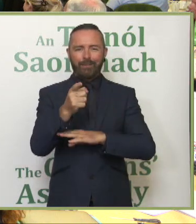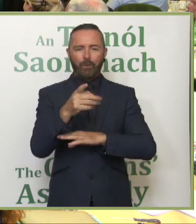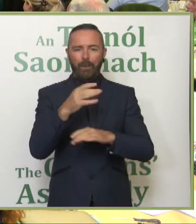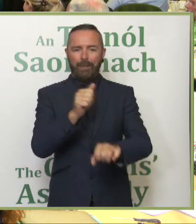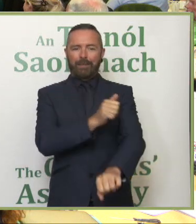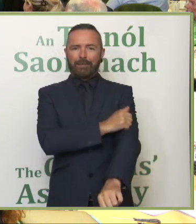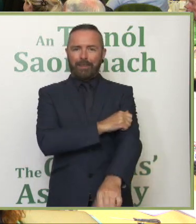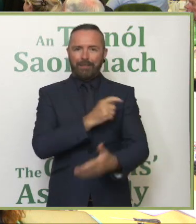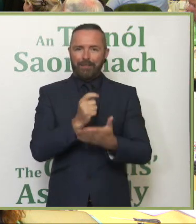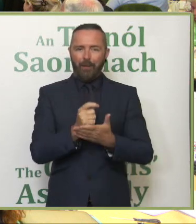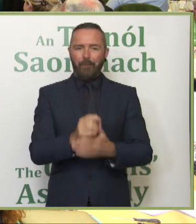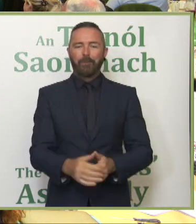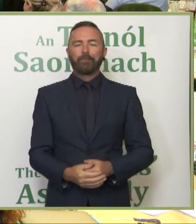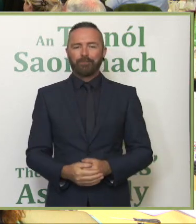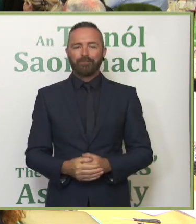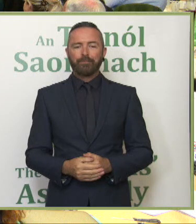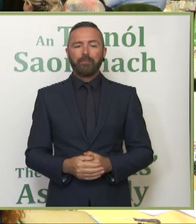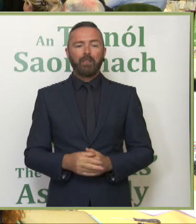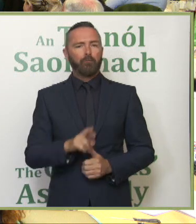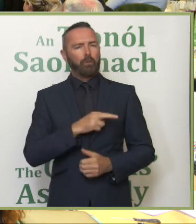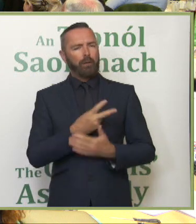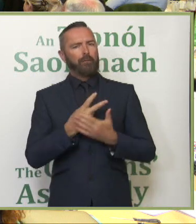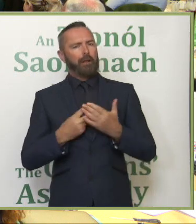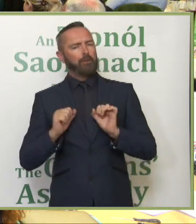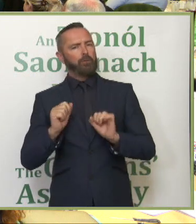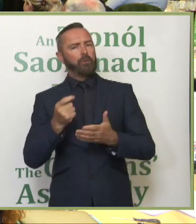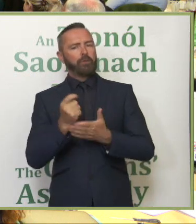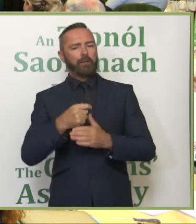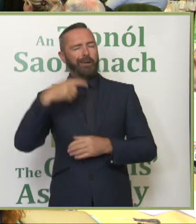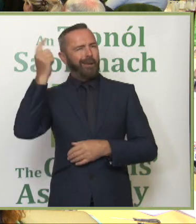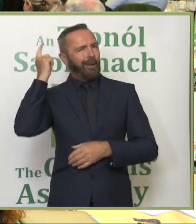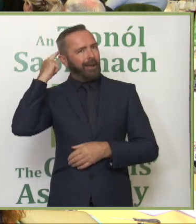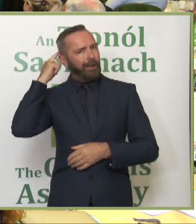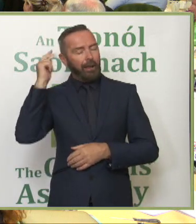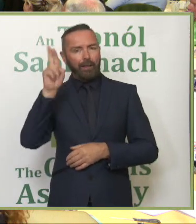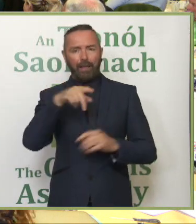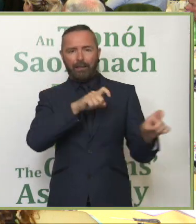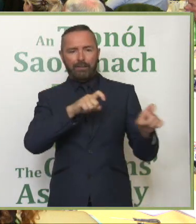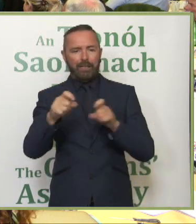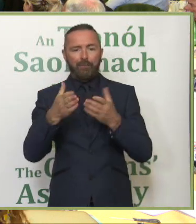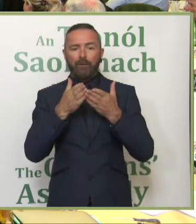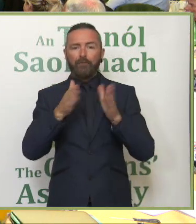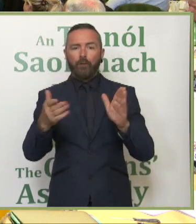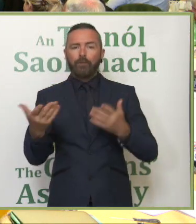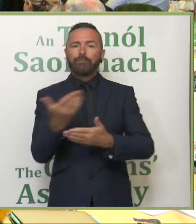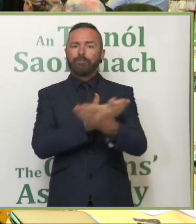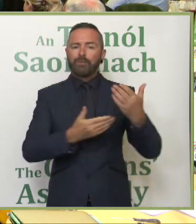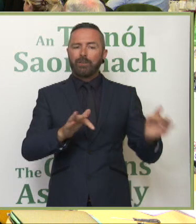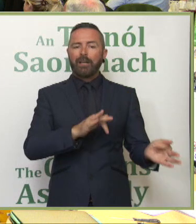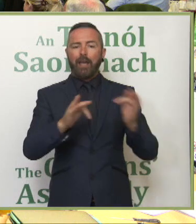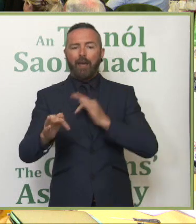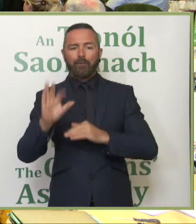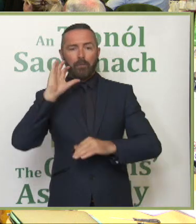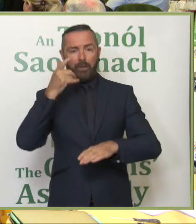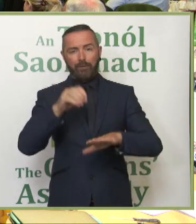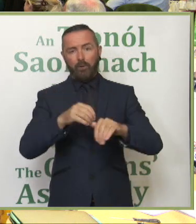time, but we do value your time. I'm conscious you won't be able to stay for the wider panel discussion after you, so you have to move off,